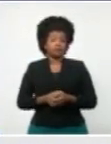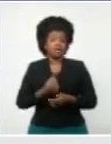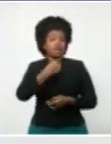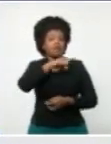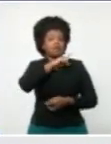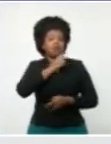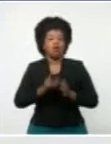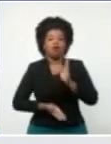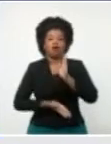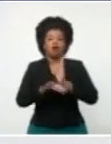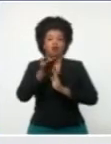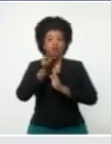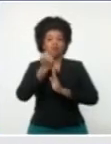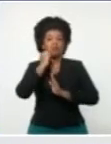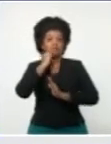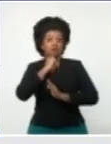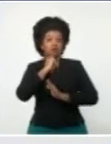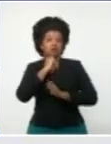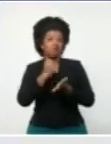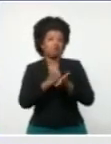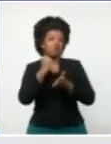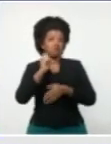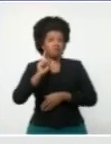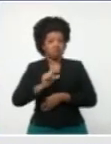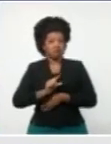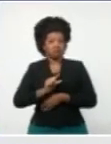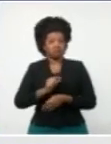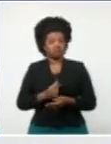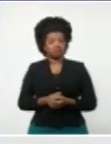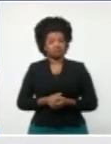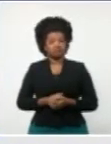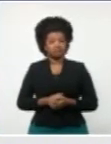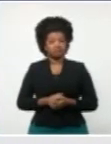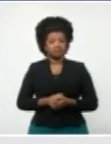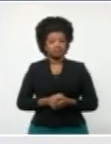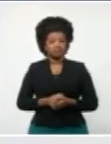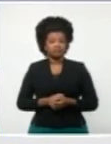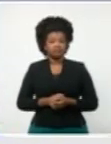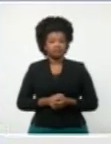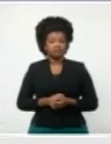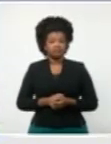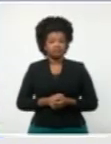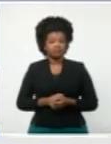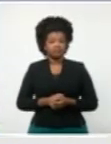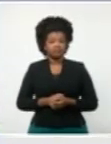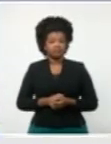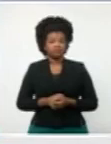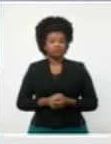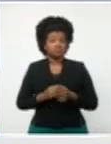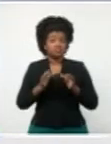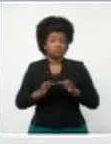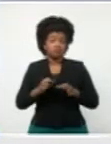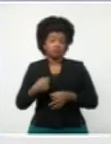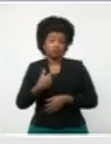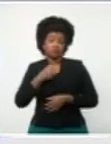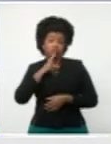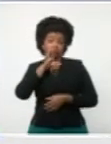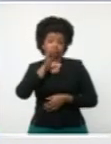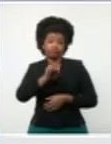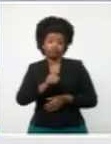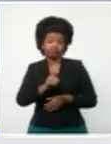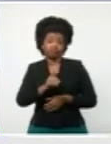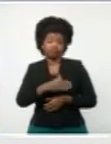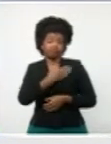Cuba occupies the 18th position among the countries of the region of the Americas,